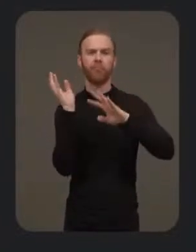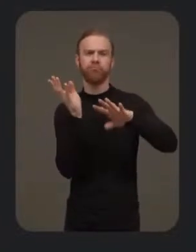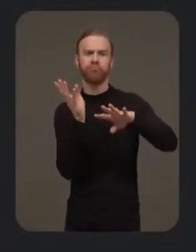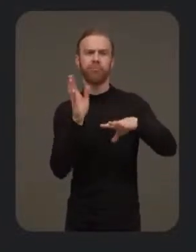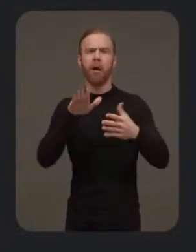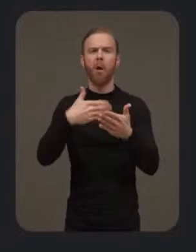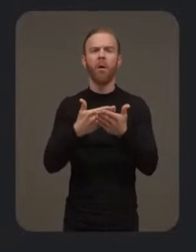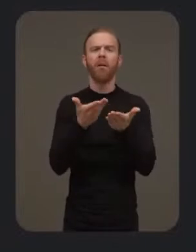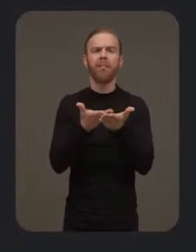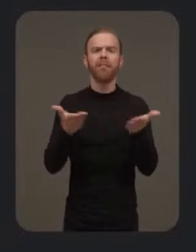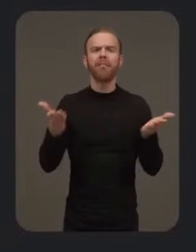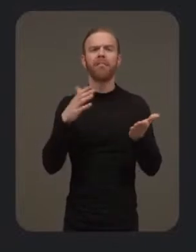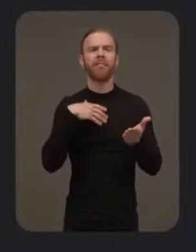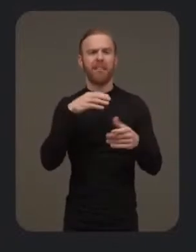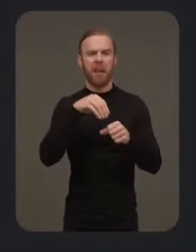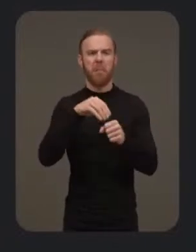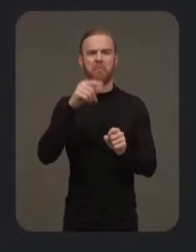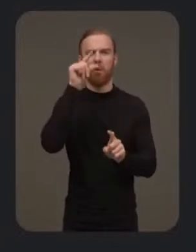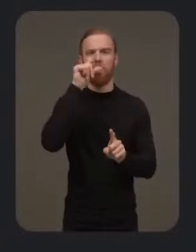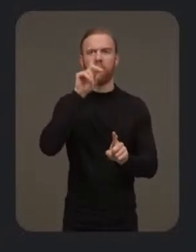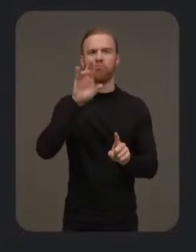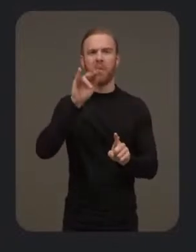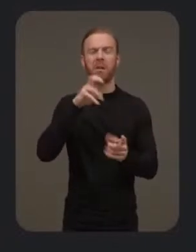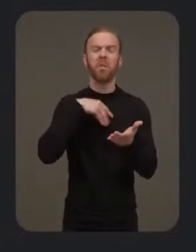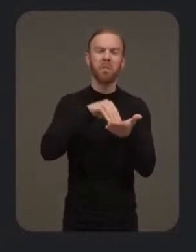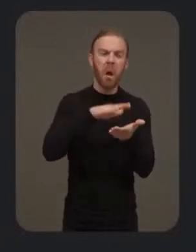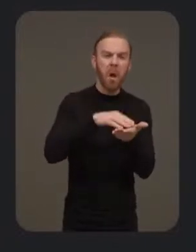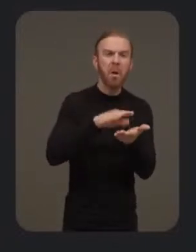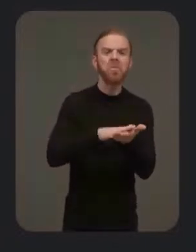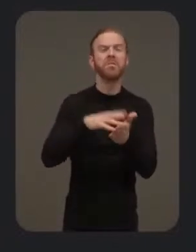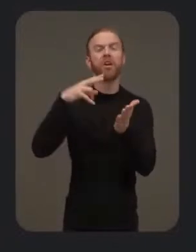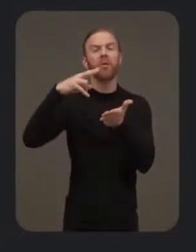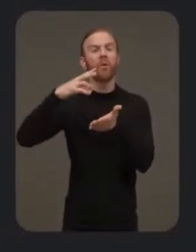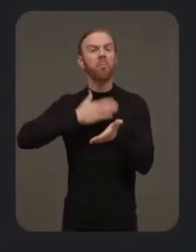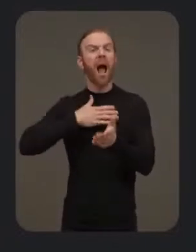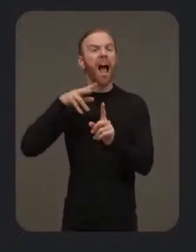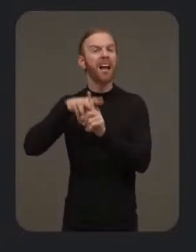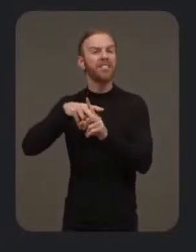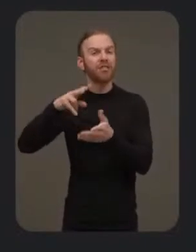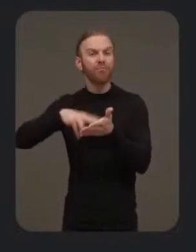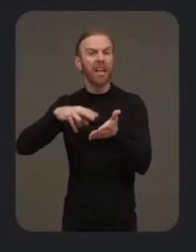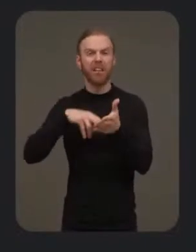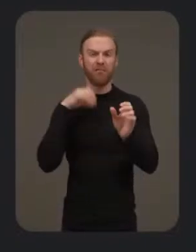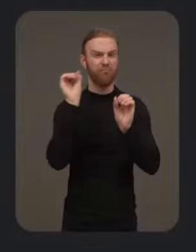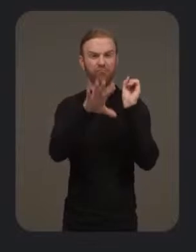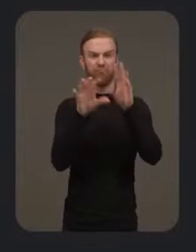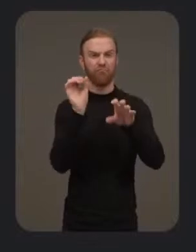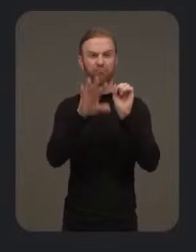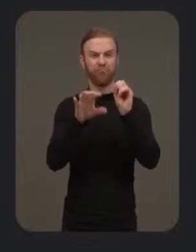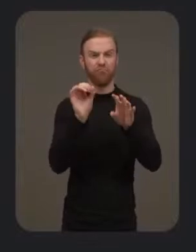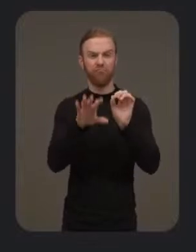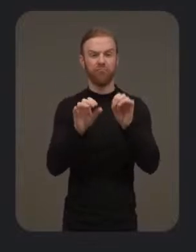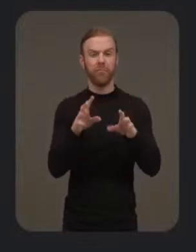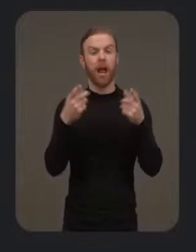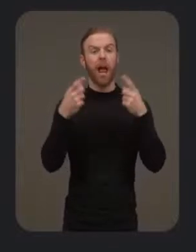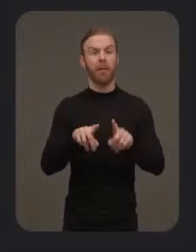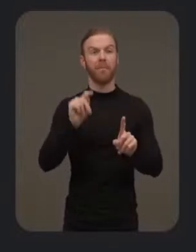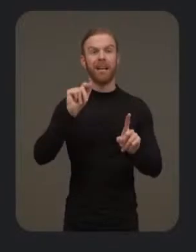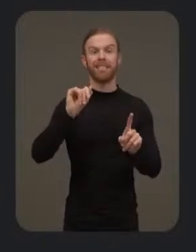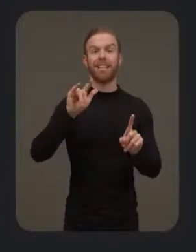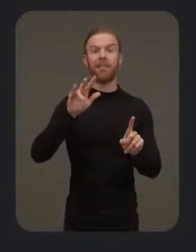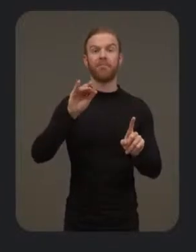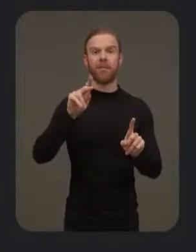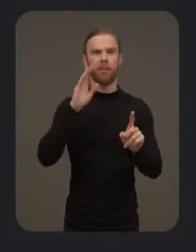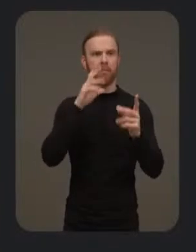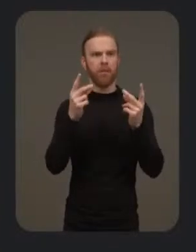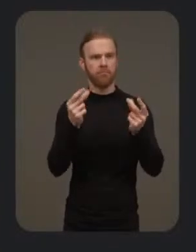Drive all my different notes and assignments and readings. I can insert them. And what'll happen when Tailwind loads up is you